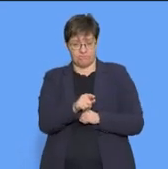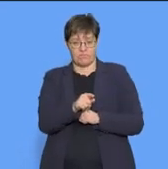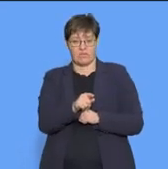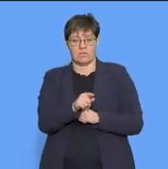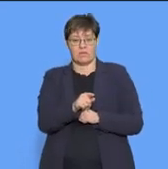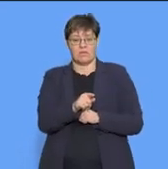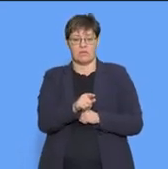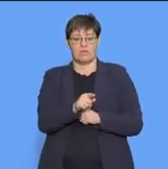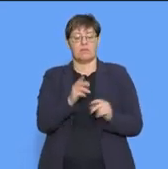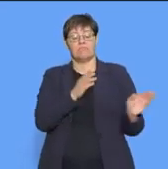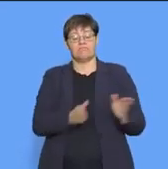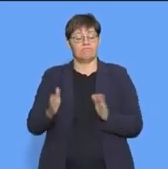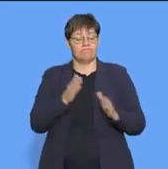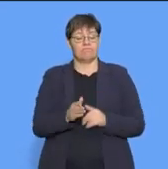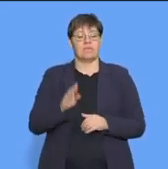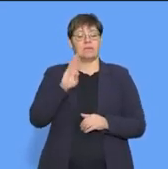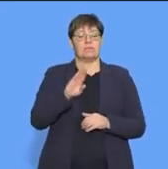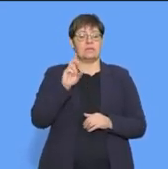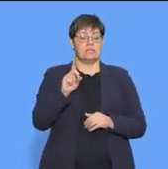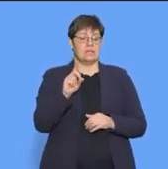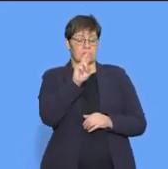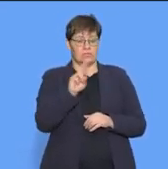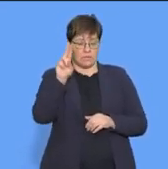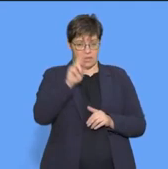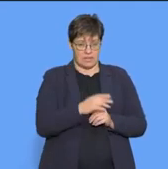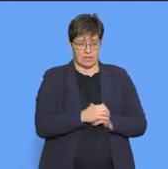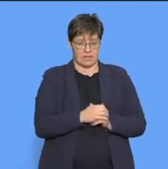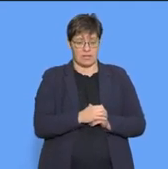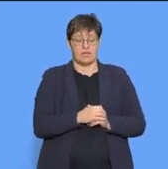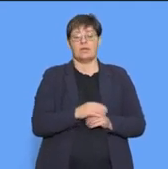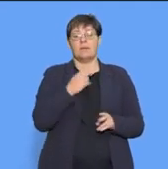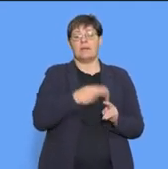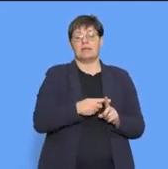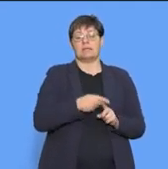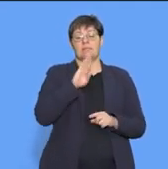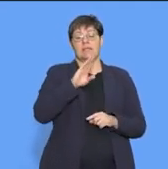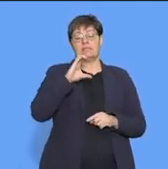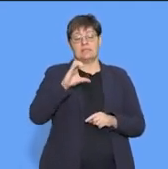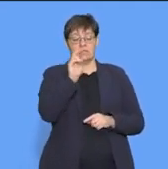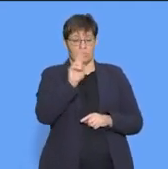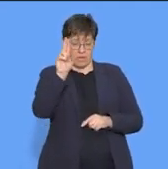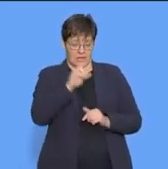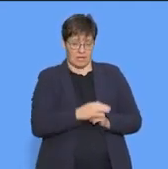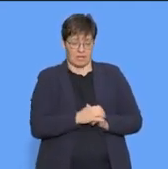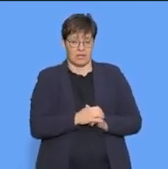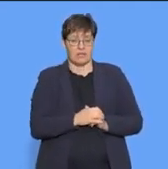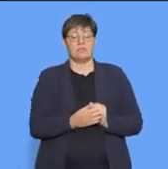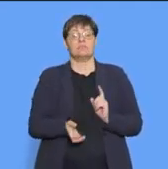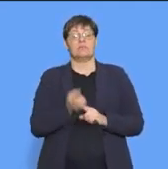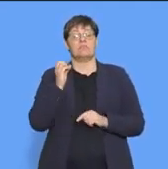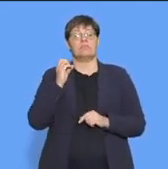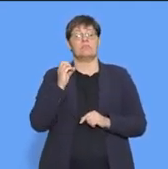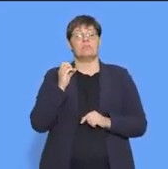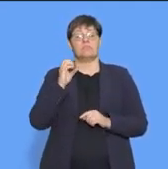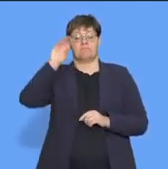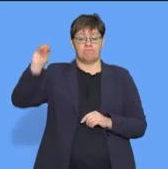that. So if we rearrange that, we'll end up with BD squared plus BC squared, and we're going